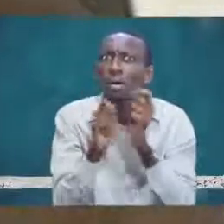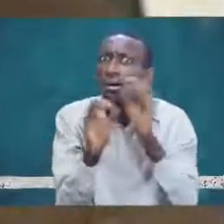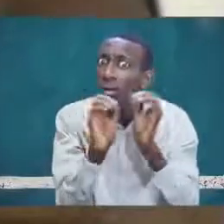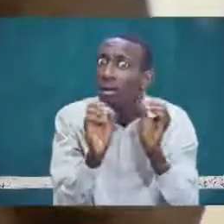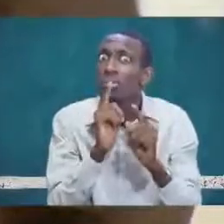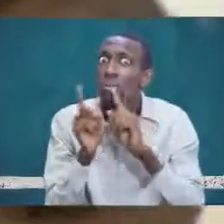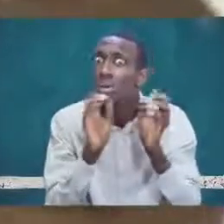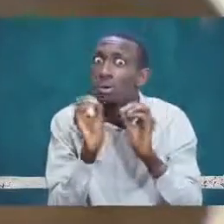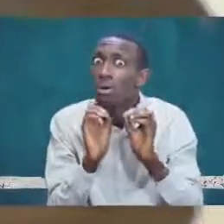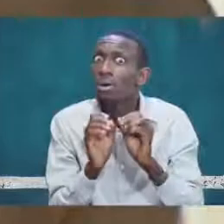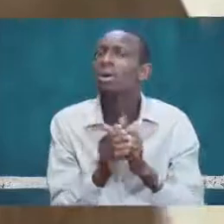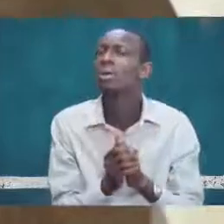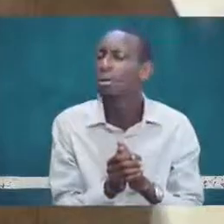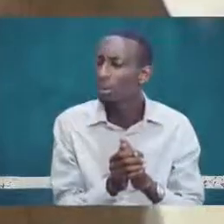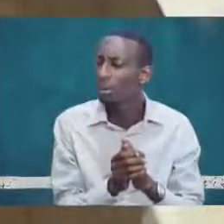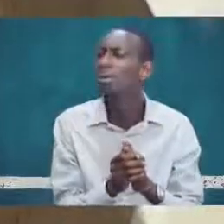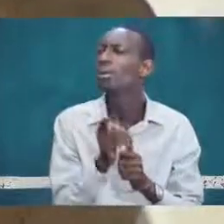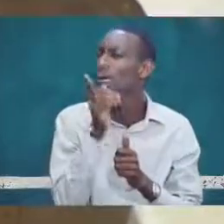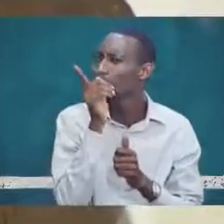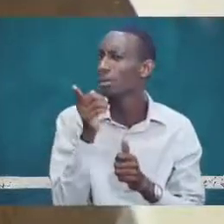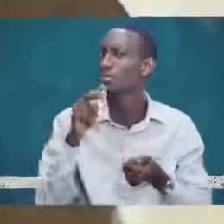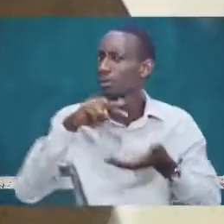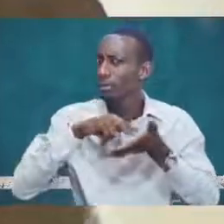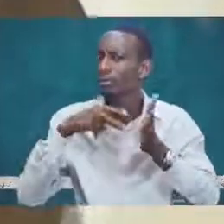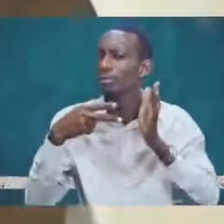in color, it means the